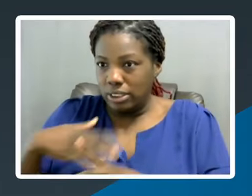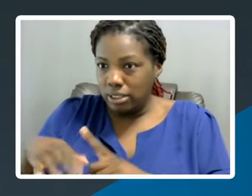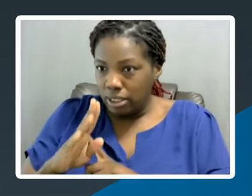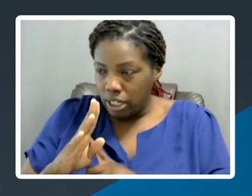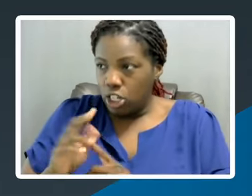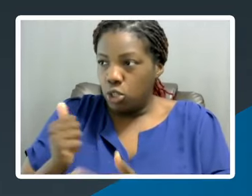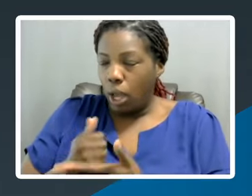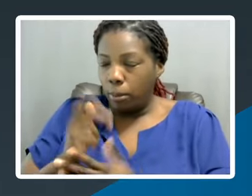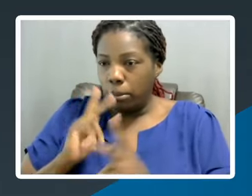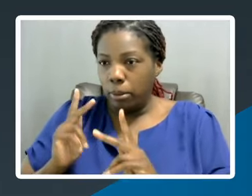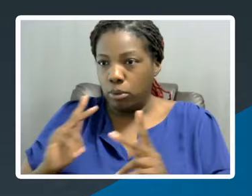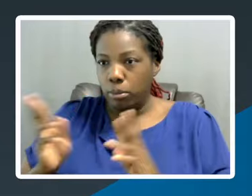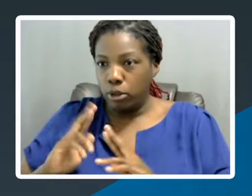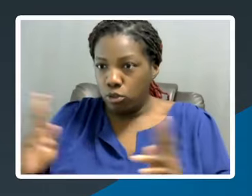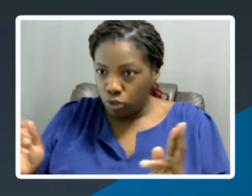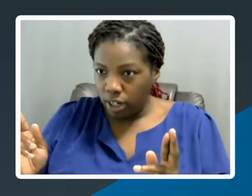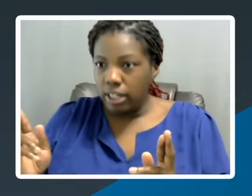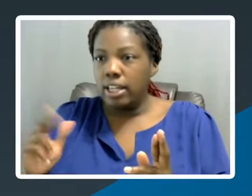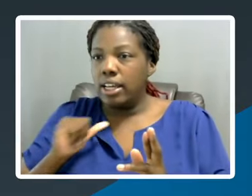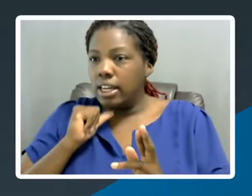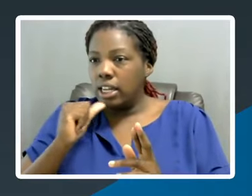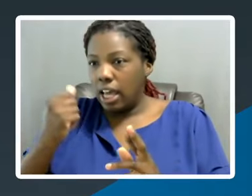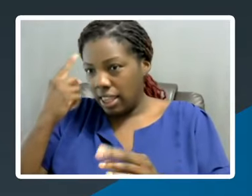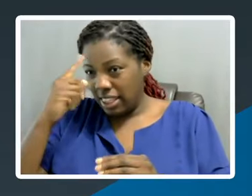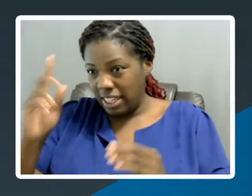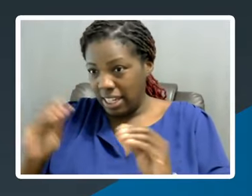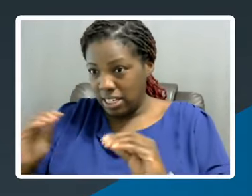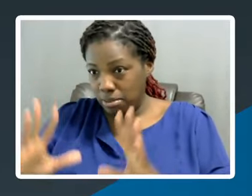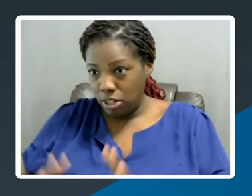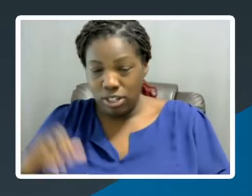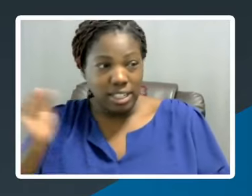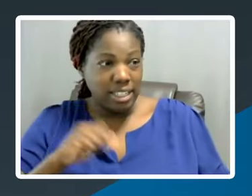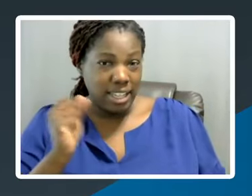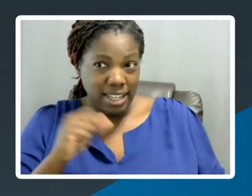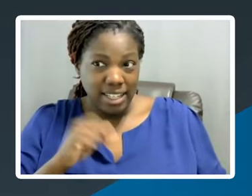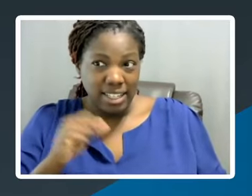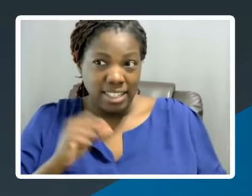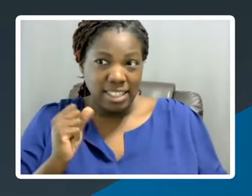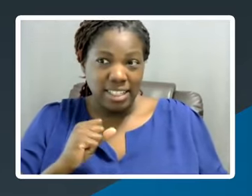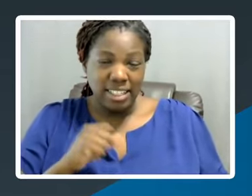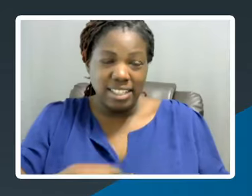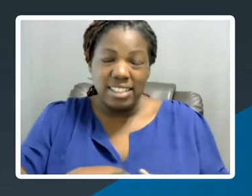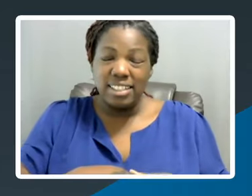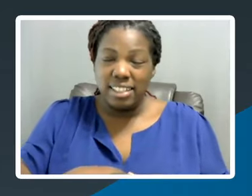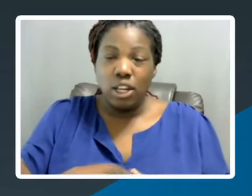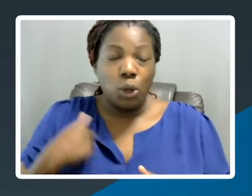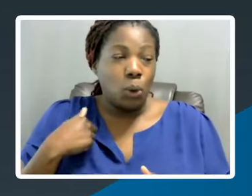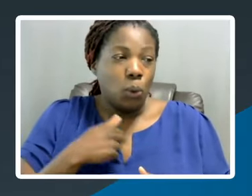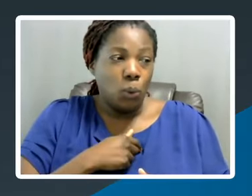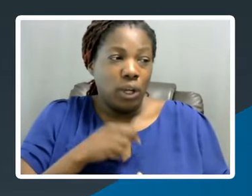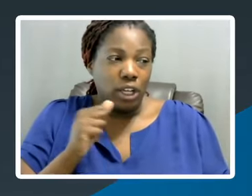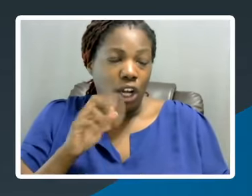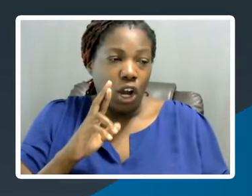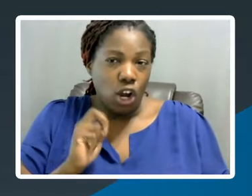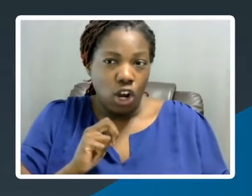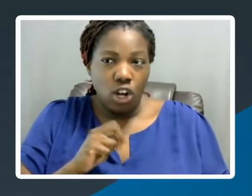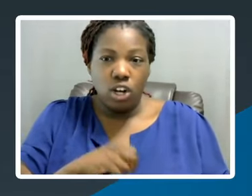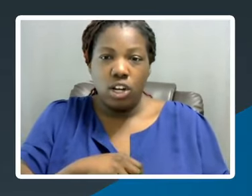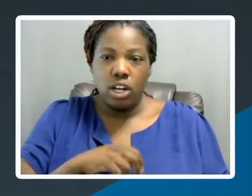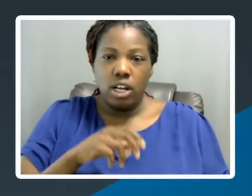prepared and not think of it as magical? We are. I teed that up nicely. Thank you for that. we are actually. So ISTE and ASCD, we